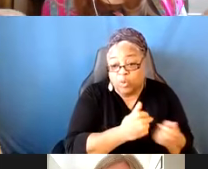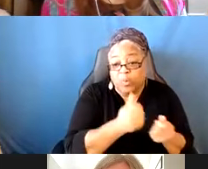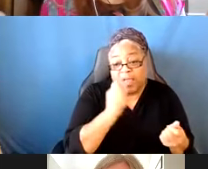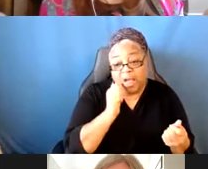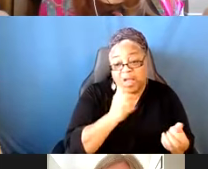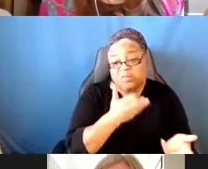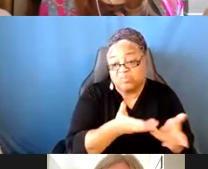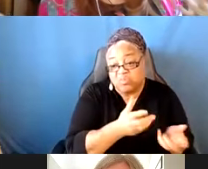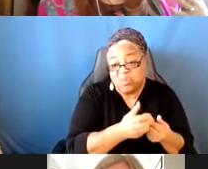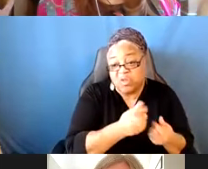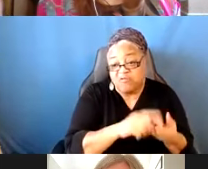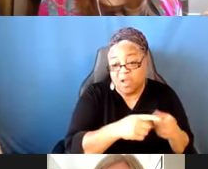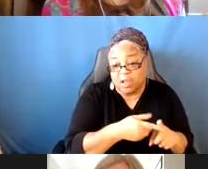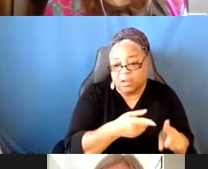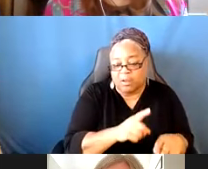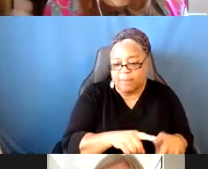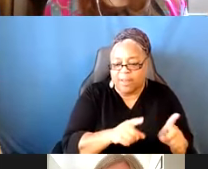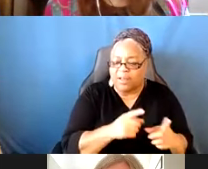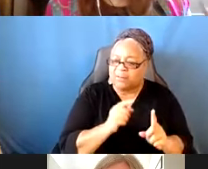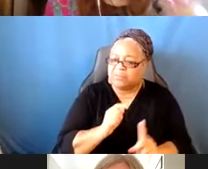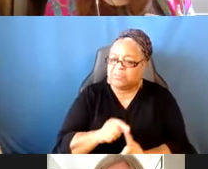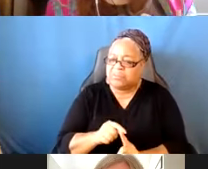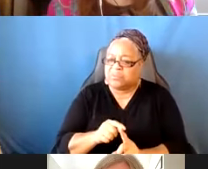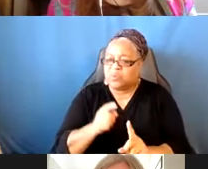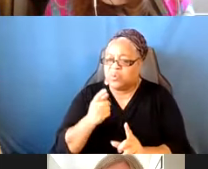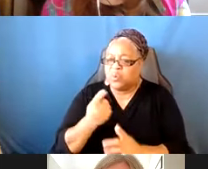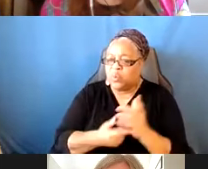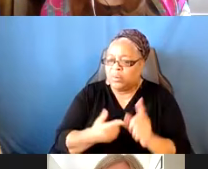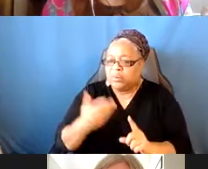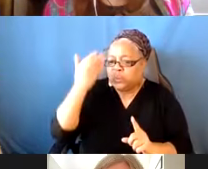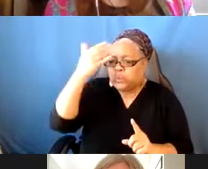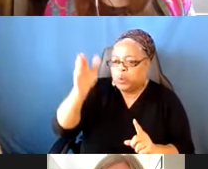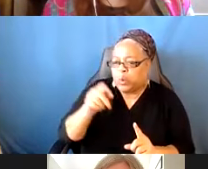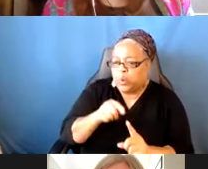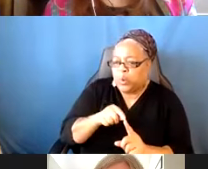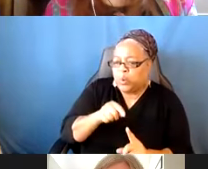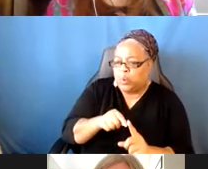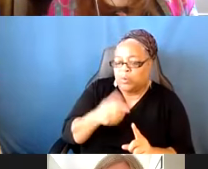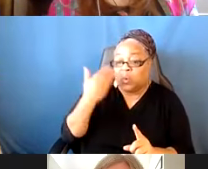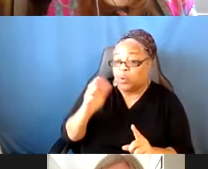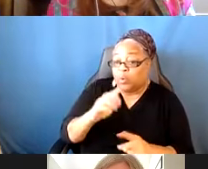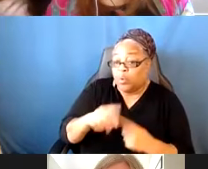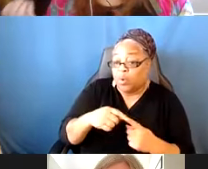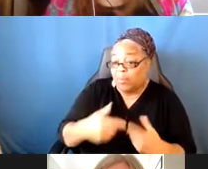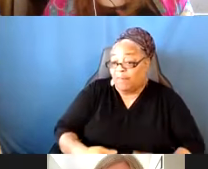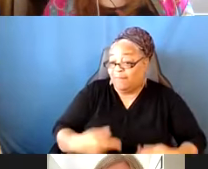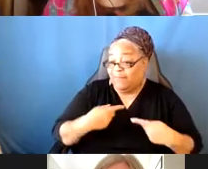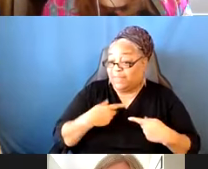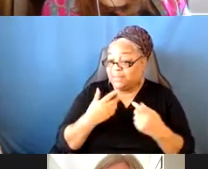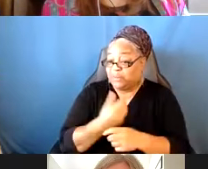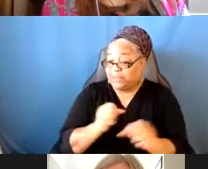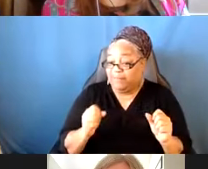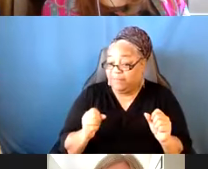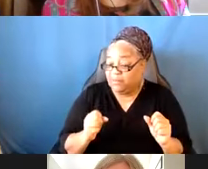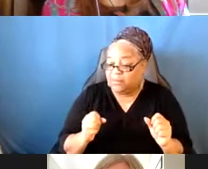some things that we don't know from just looking at her story, right? We don't really know about physical safety. There's not so much